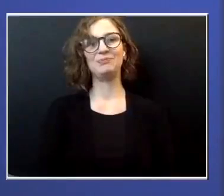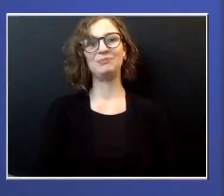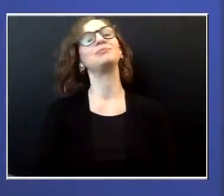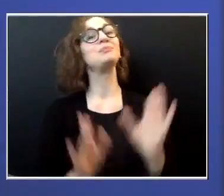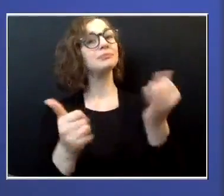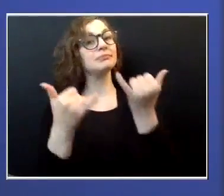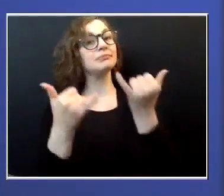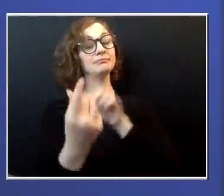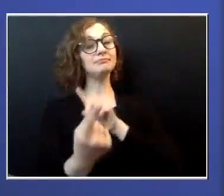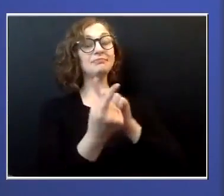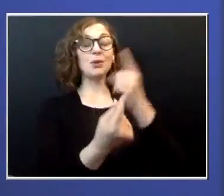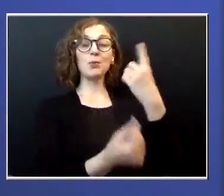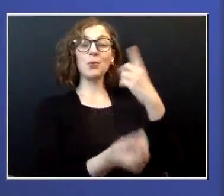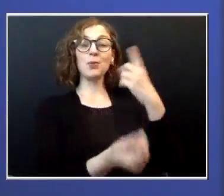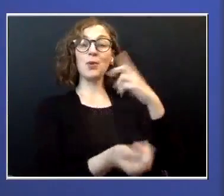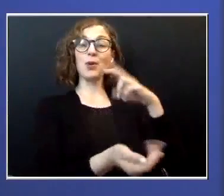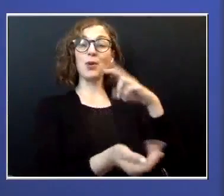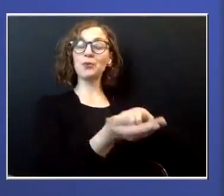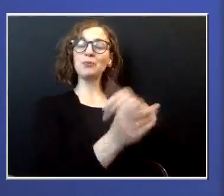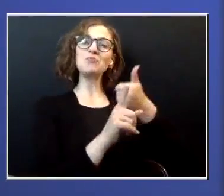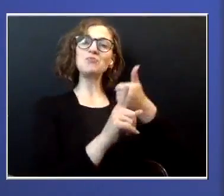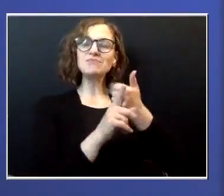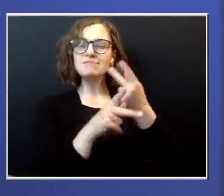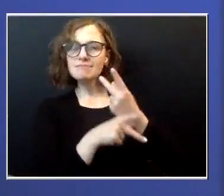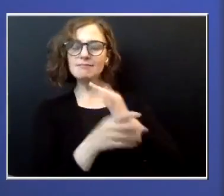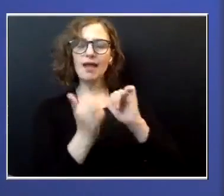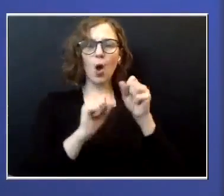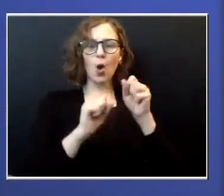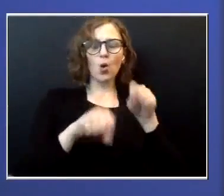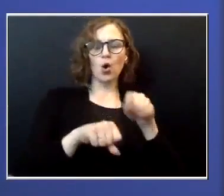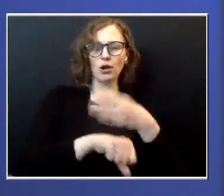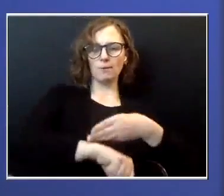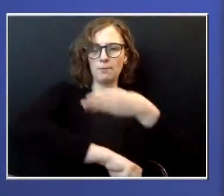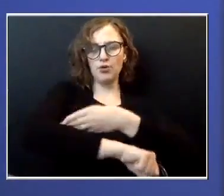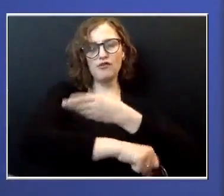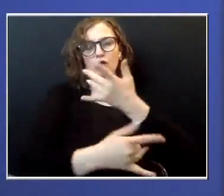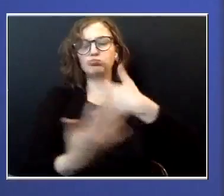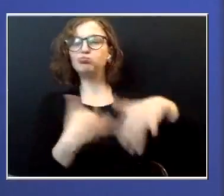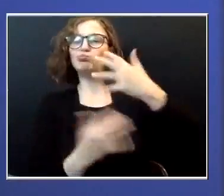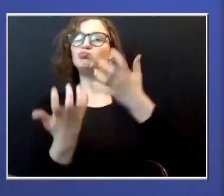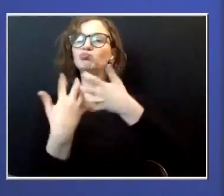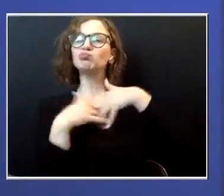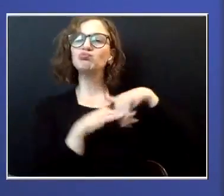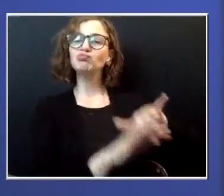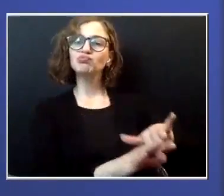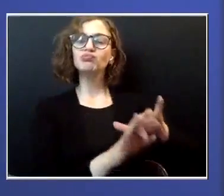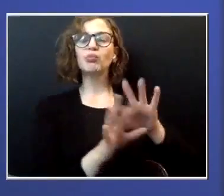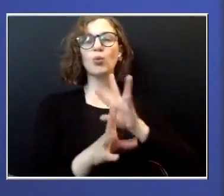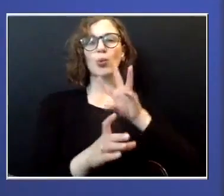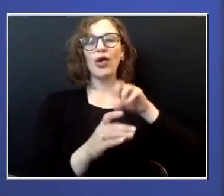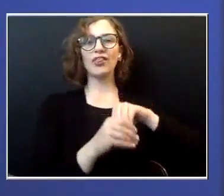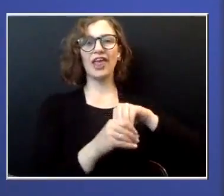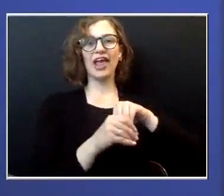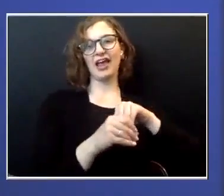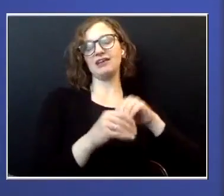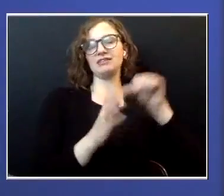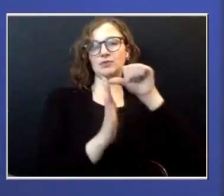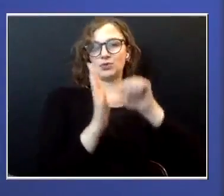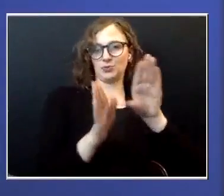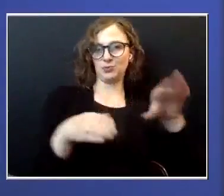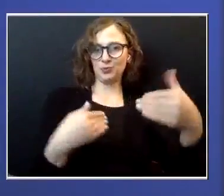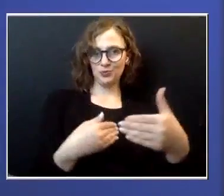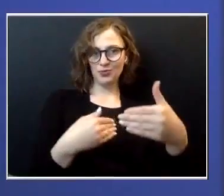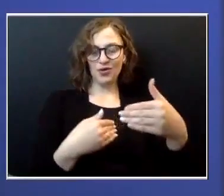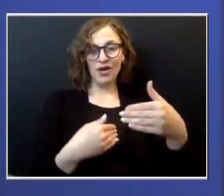opportunity to improve the workflow inside the operating room. And more importantly, she spoke up and put in the work to make